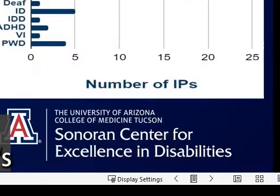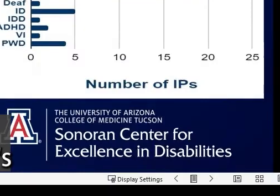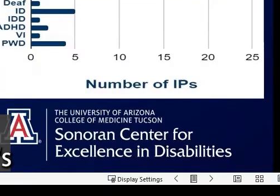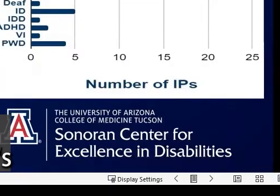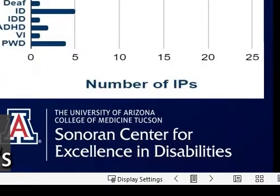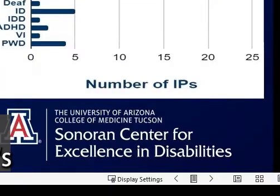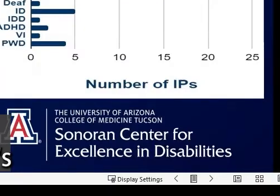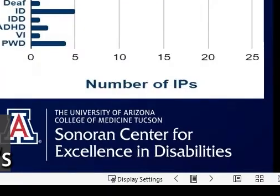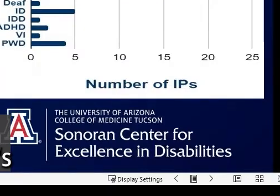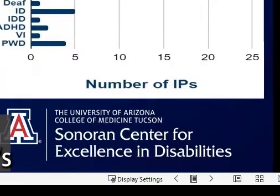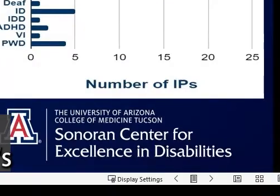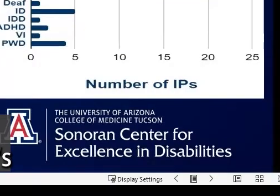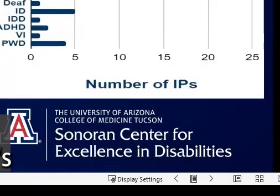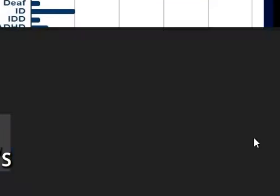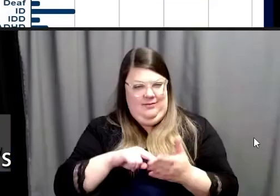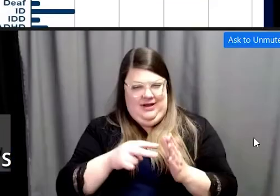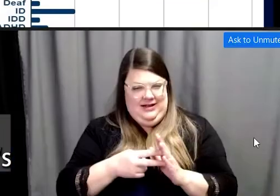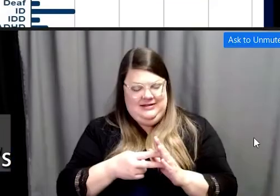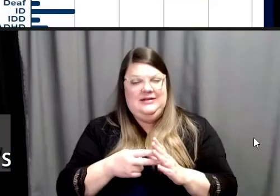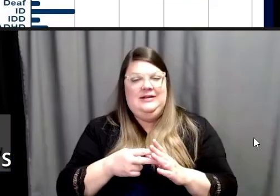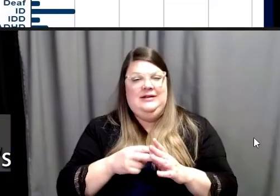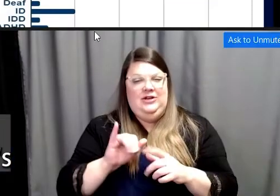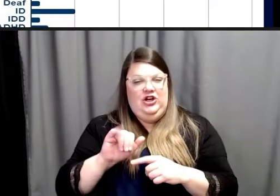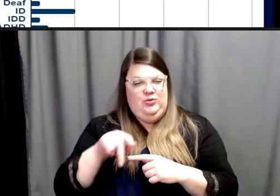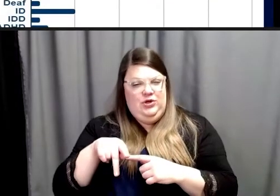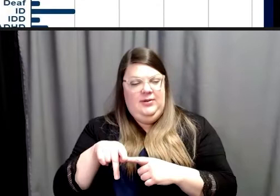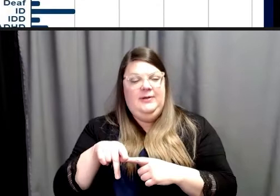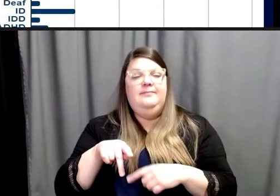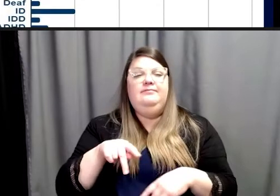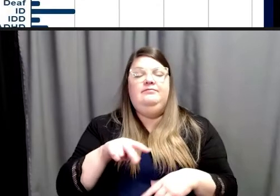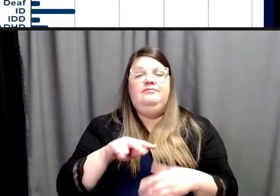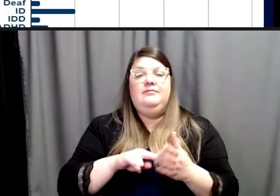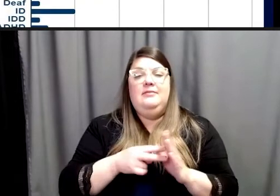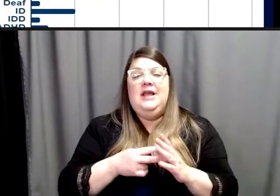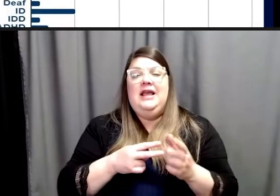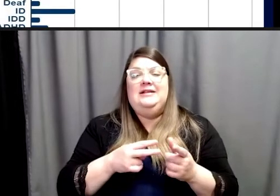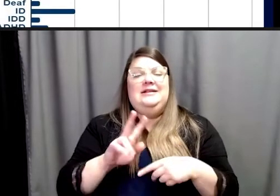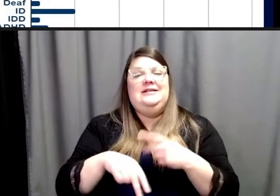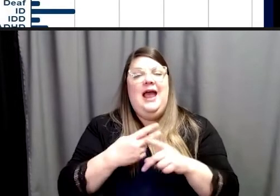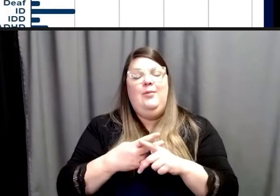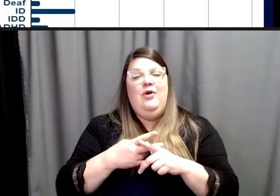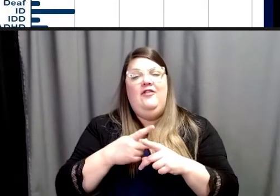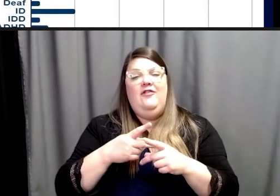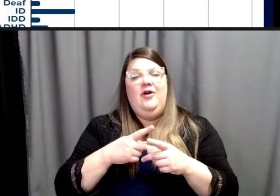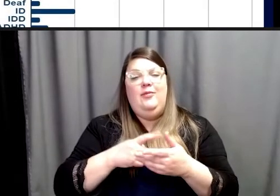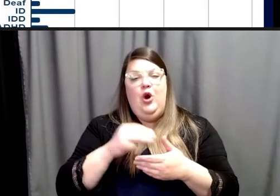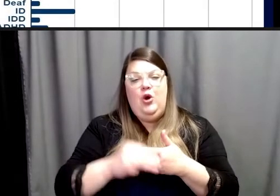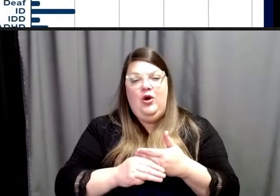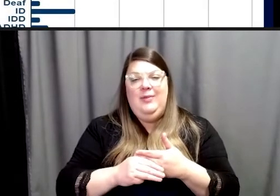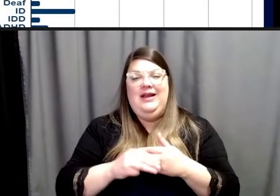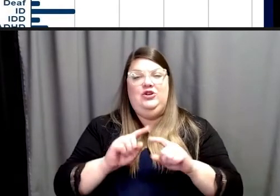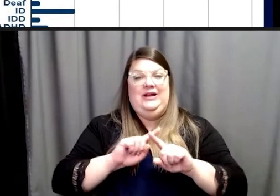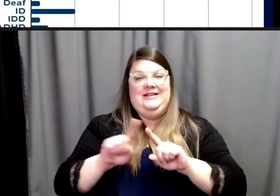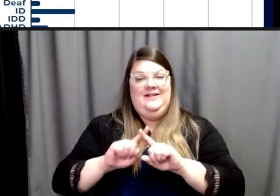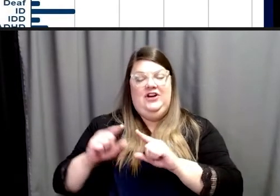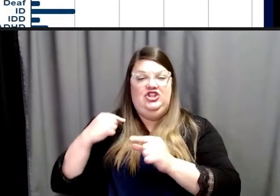don't know what intergenerational programming is, it's a type of program to get different generations